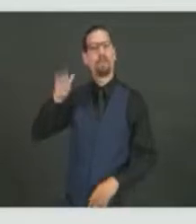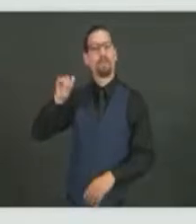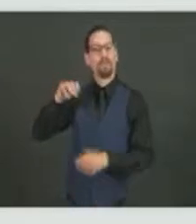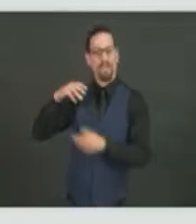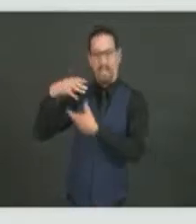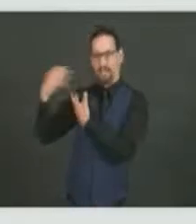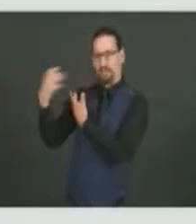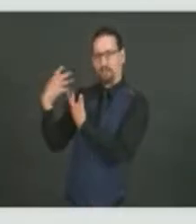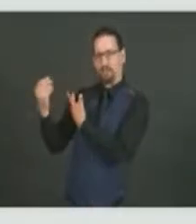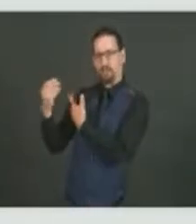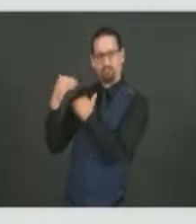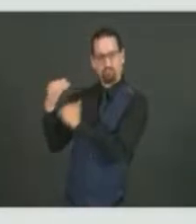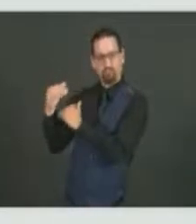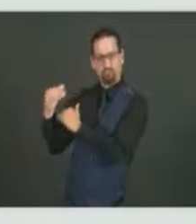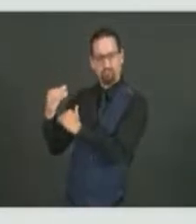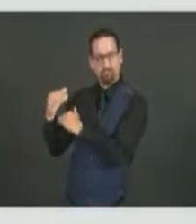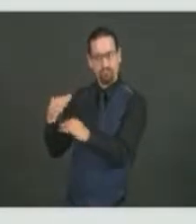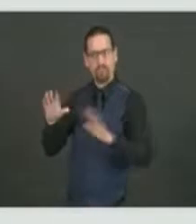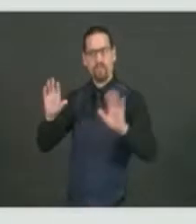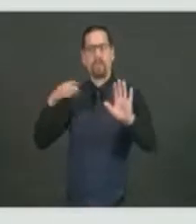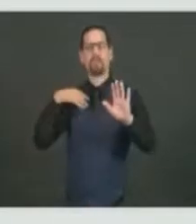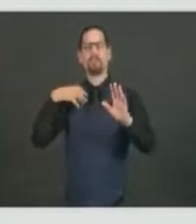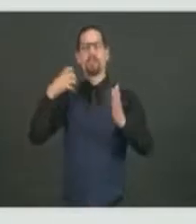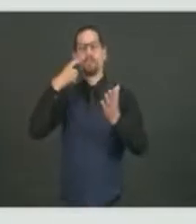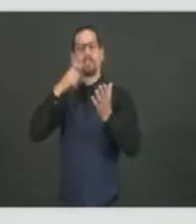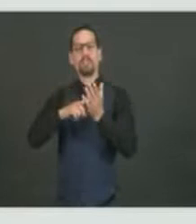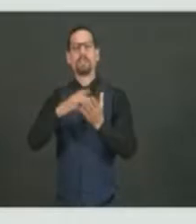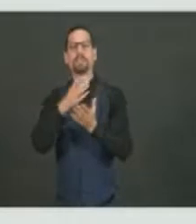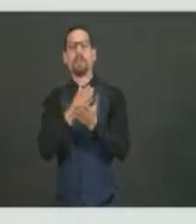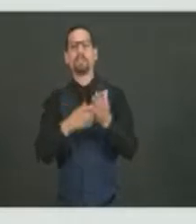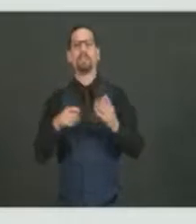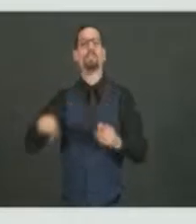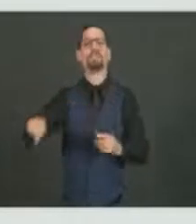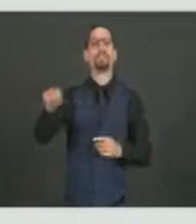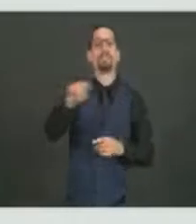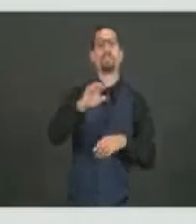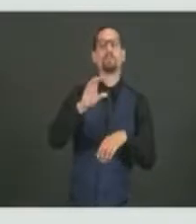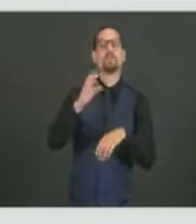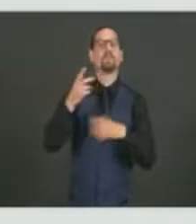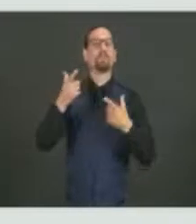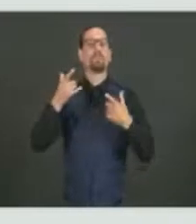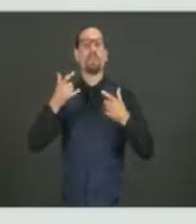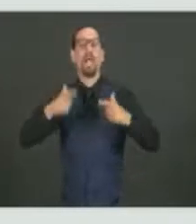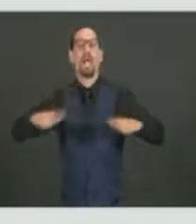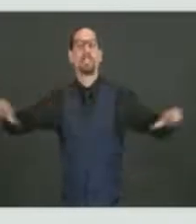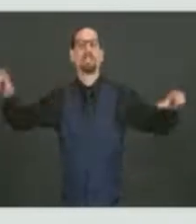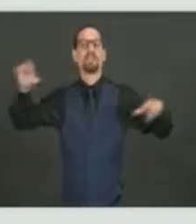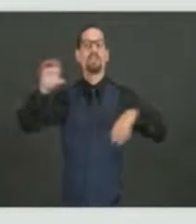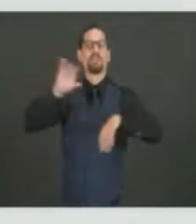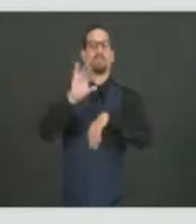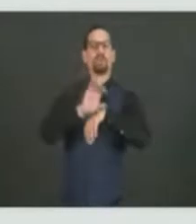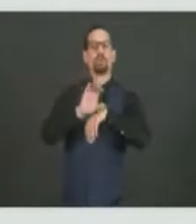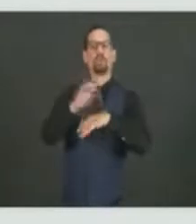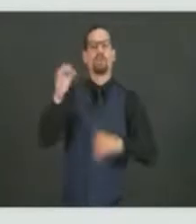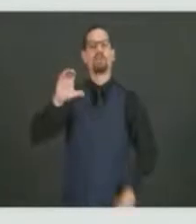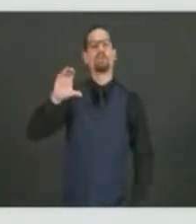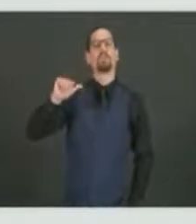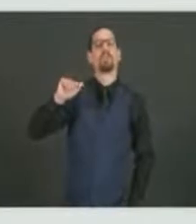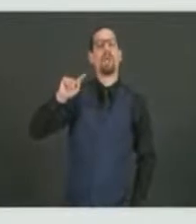Now, I recognize that in some cases, we have very large churches or a cathedral.